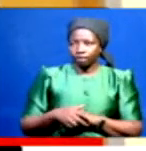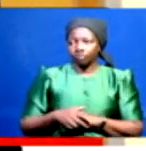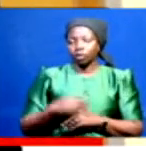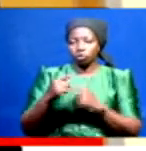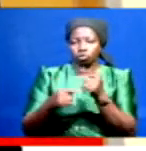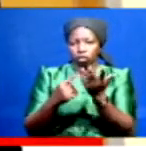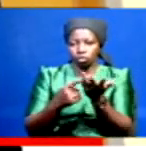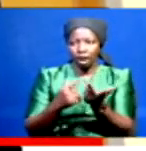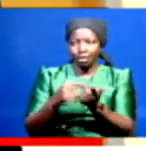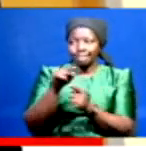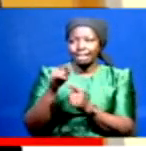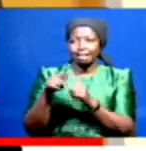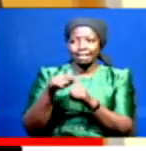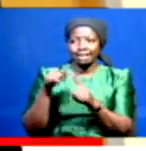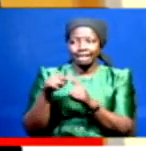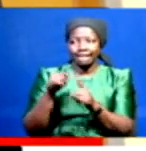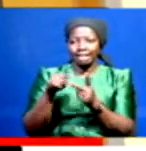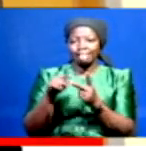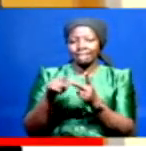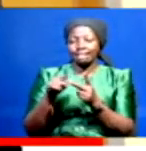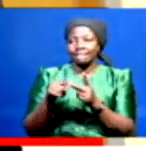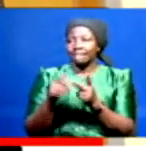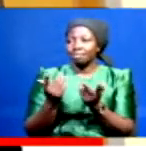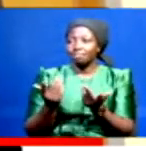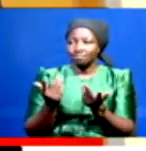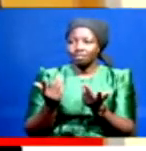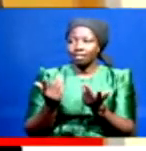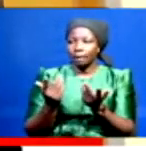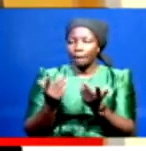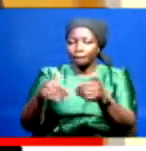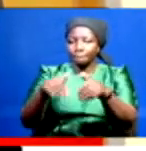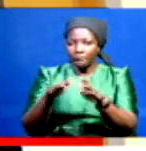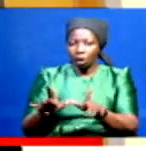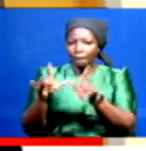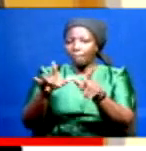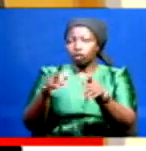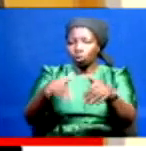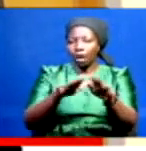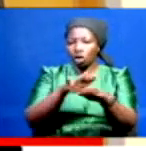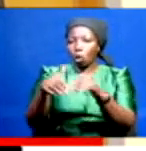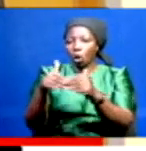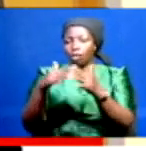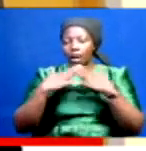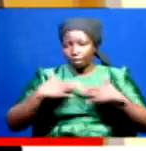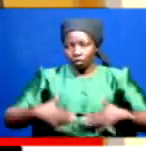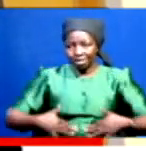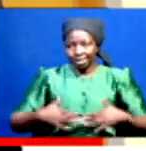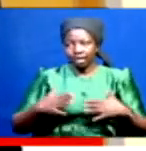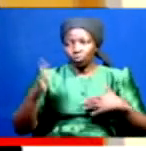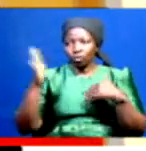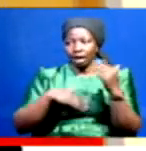is murder. This is, I don't know whether this guy had burial permits to bury all these bodies. You can't be